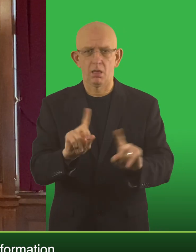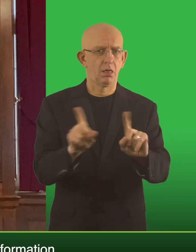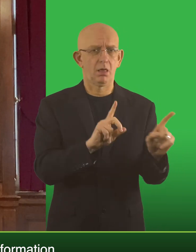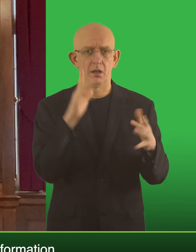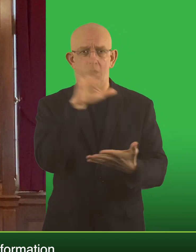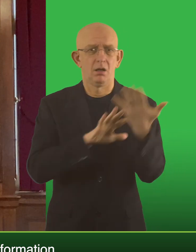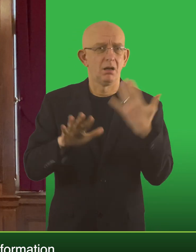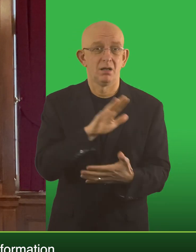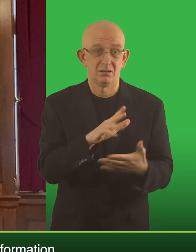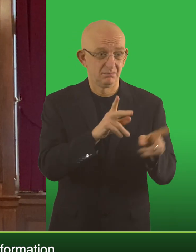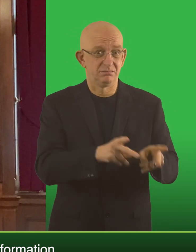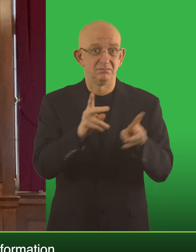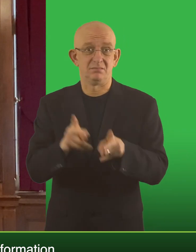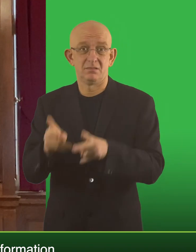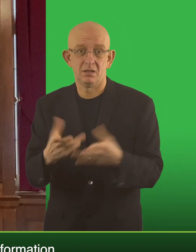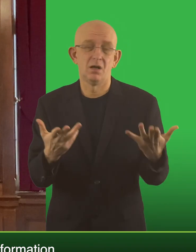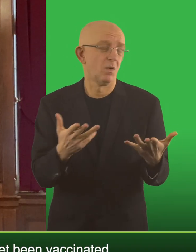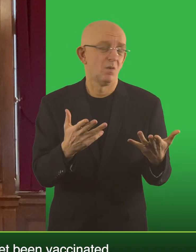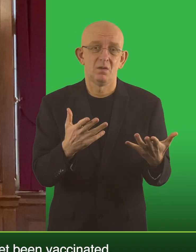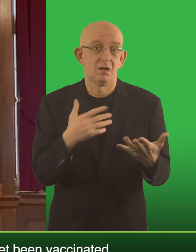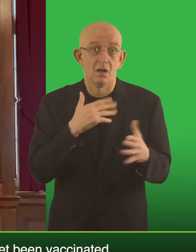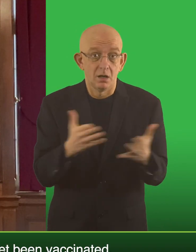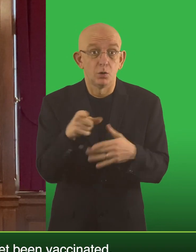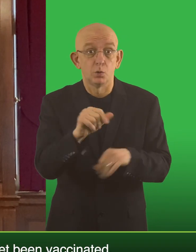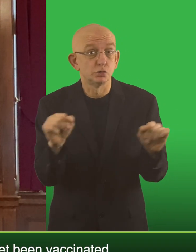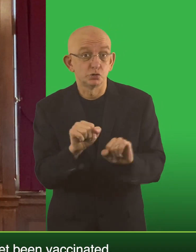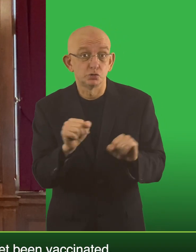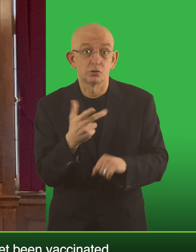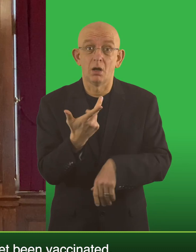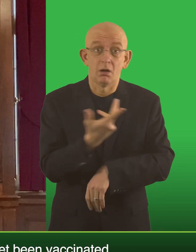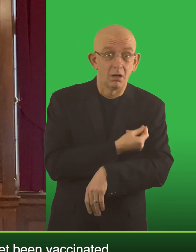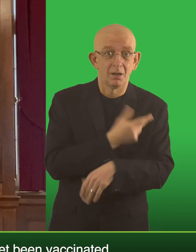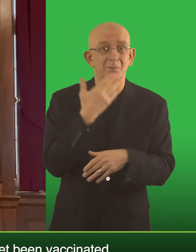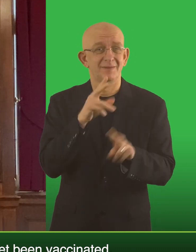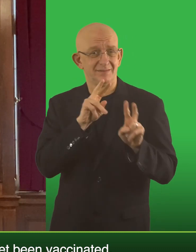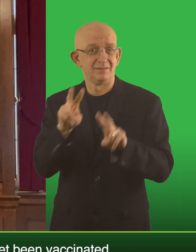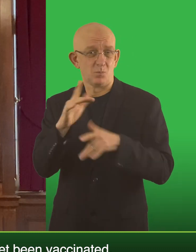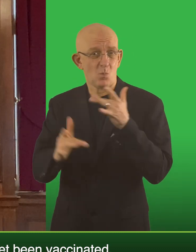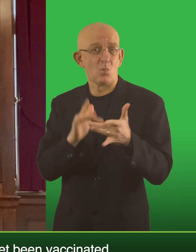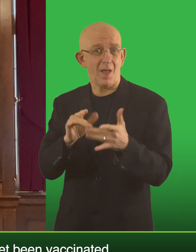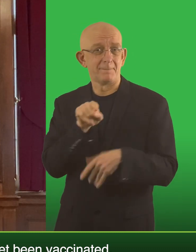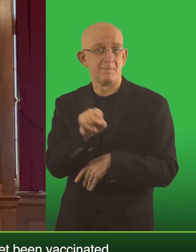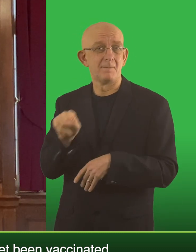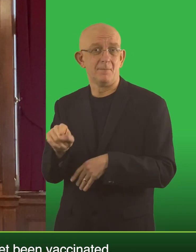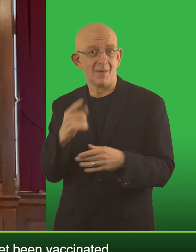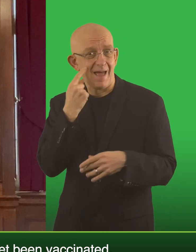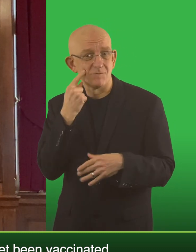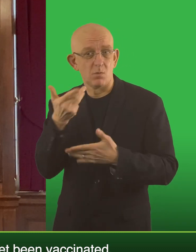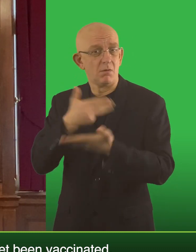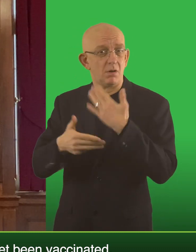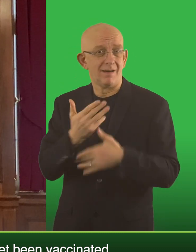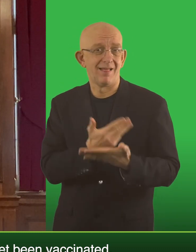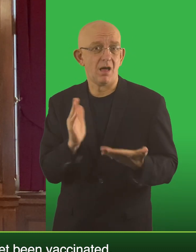social media and elsewhere. That is costing lives. So I'd encourage you, if you haven't yet been vaccinated, please look at the